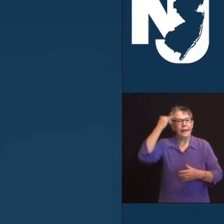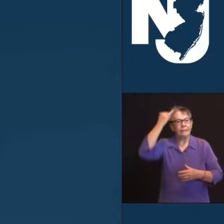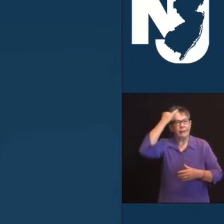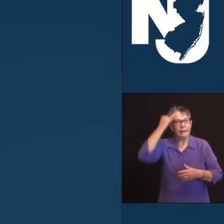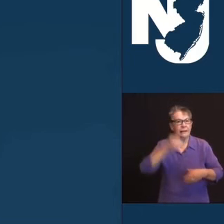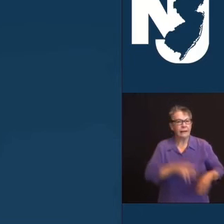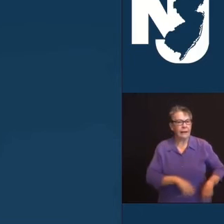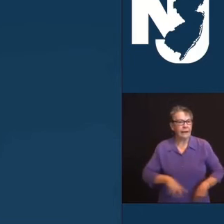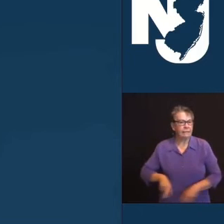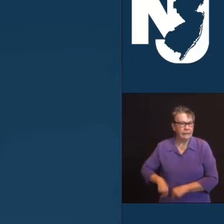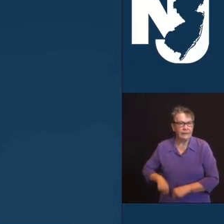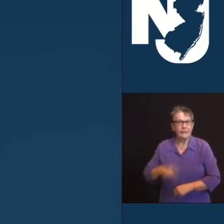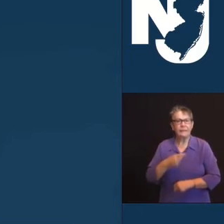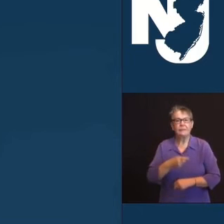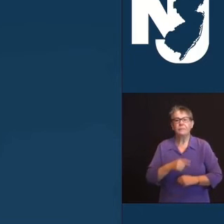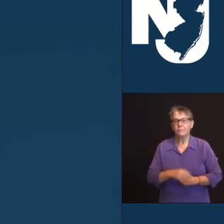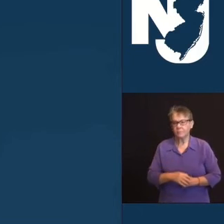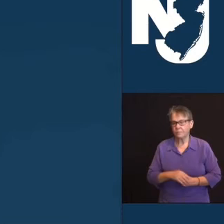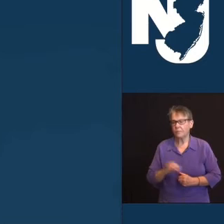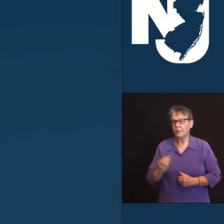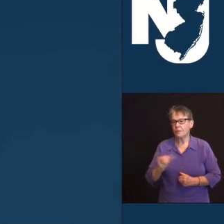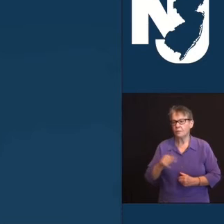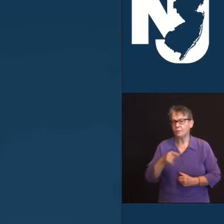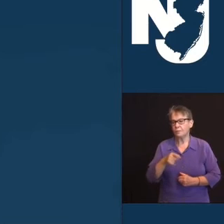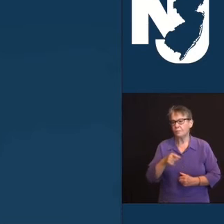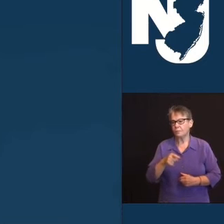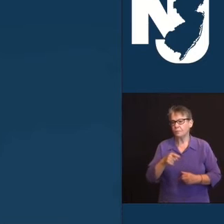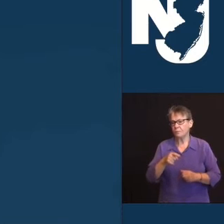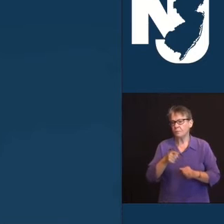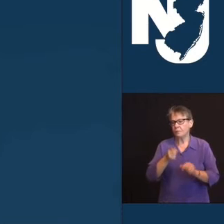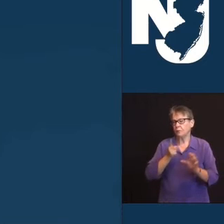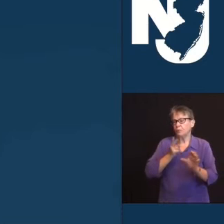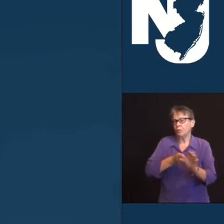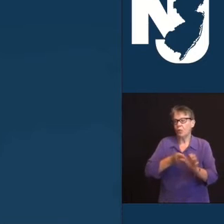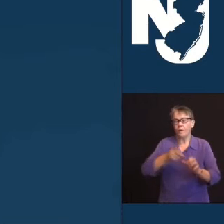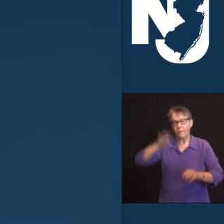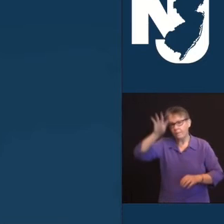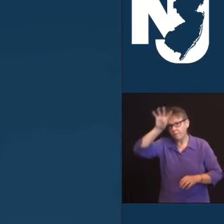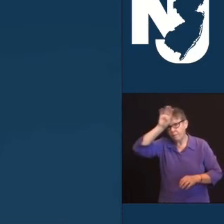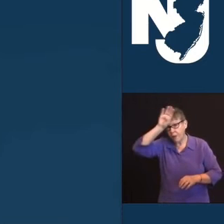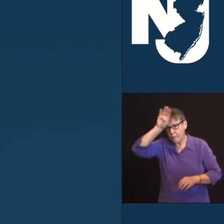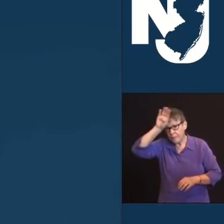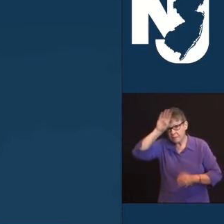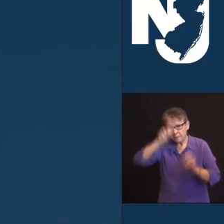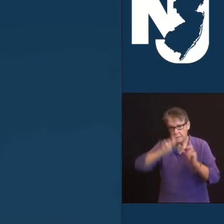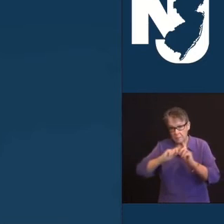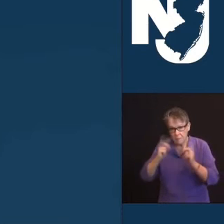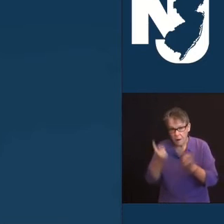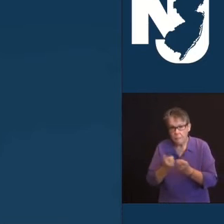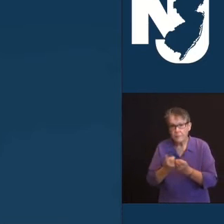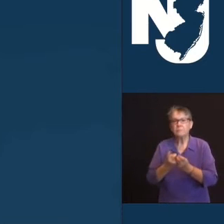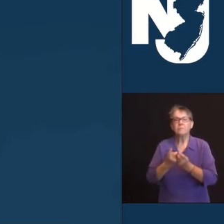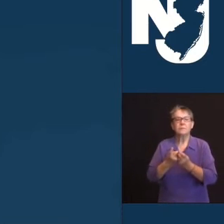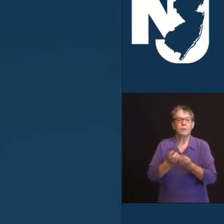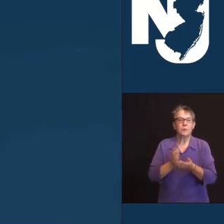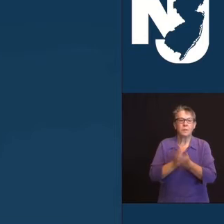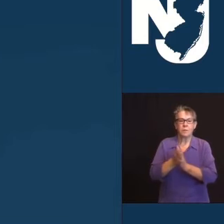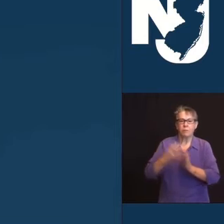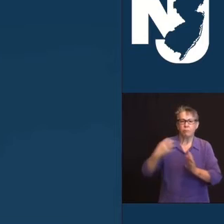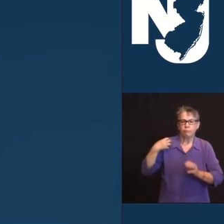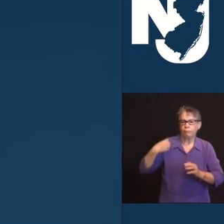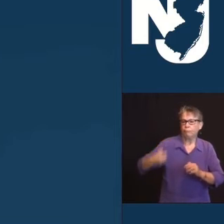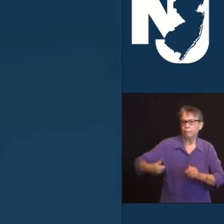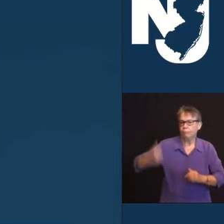proud member of the Rutherford Fire Department. He was first appointed to Engine Company Number 4 in the